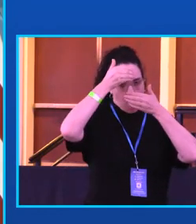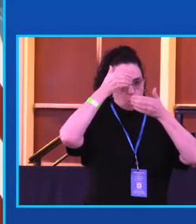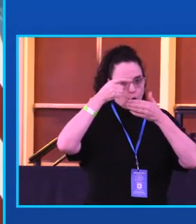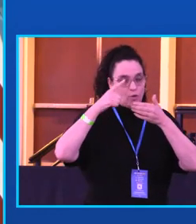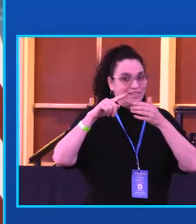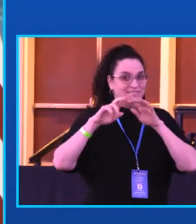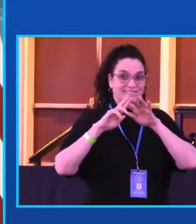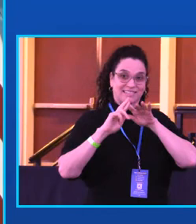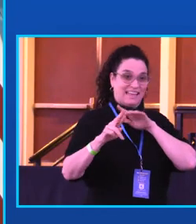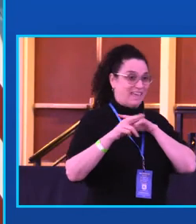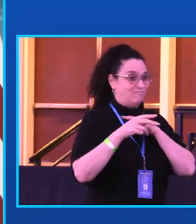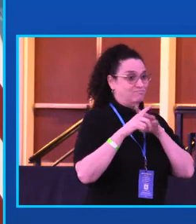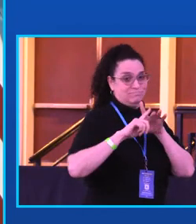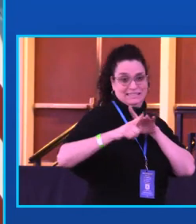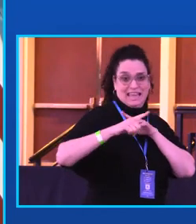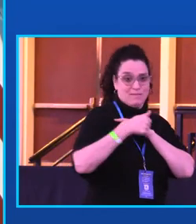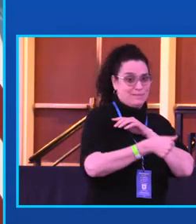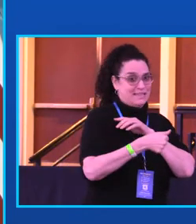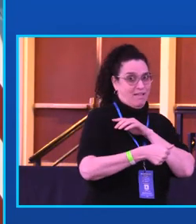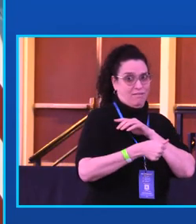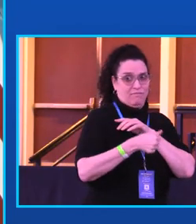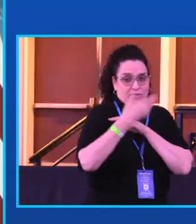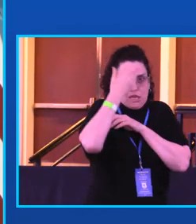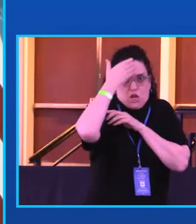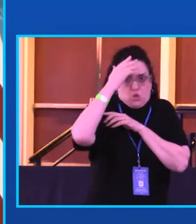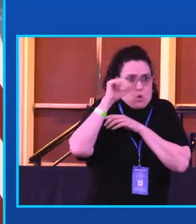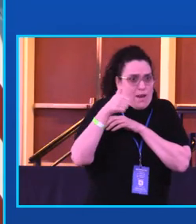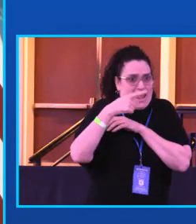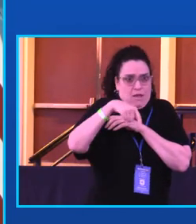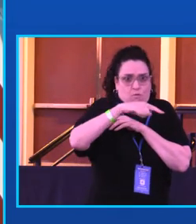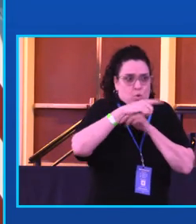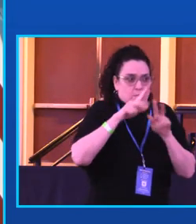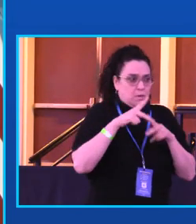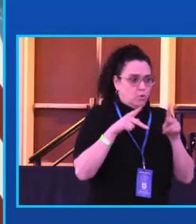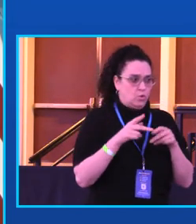himself, doesn't know anybody.